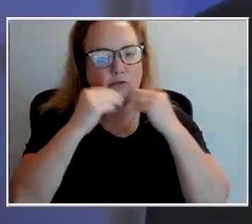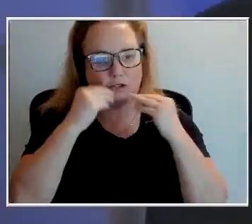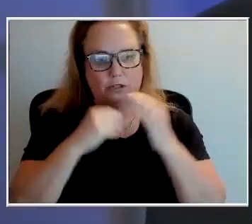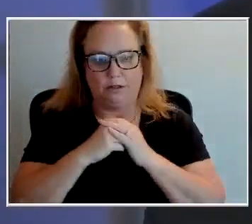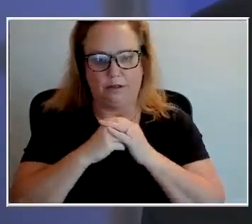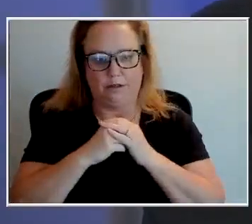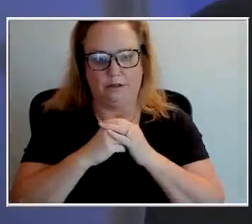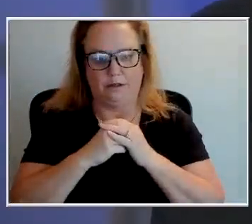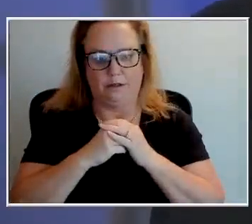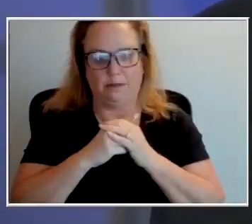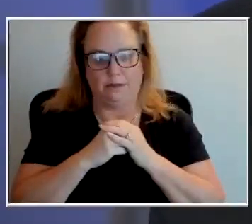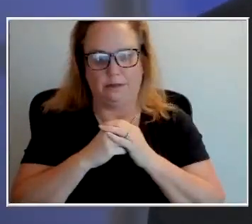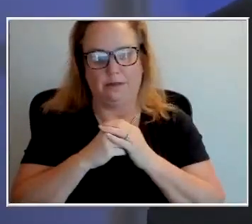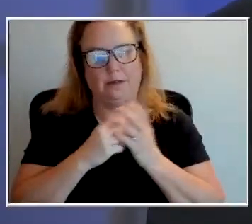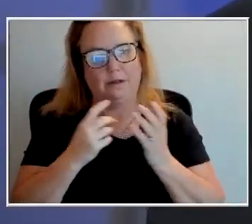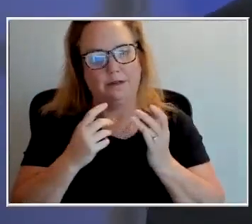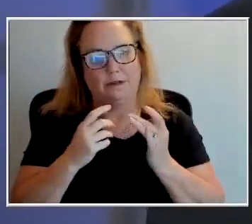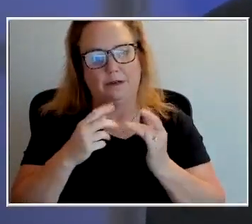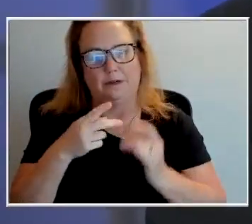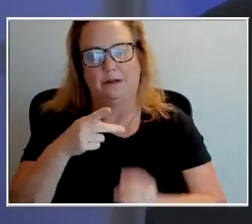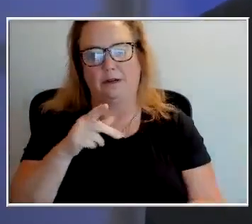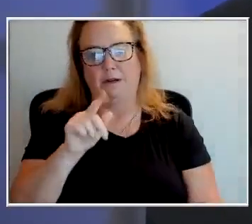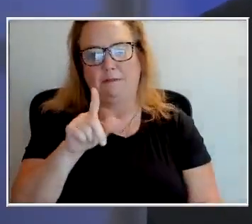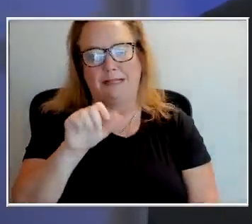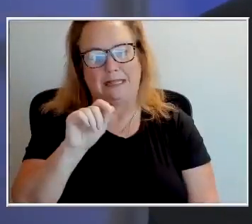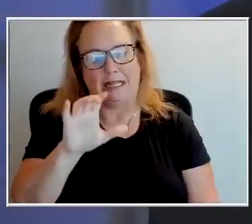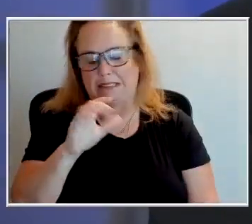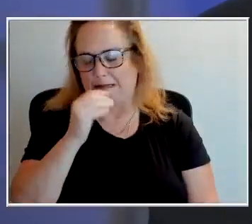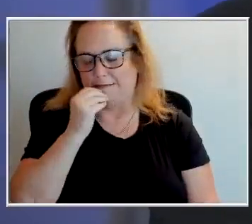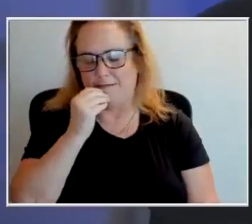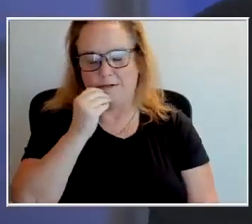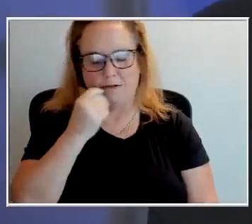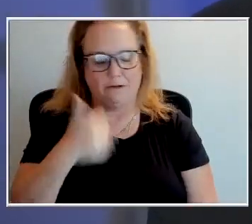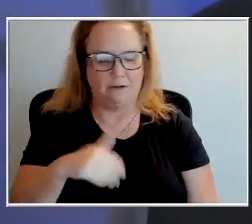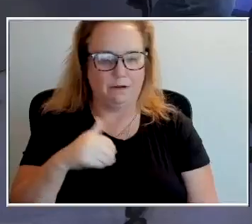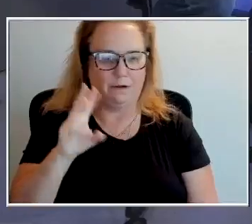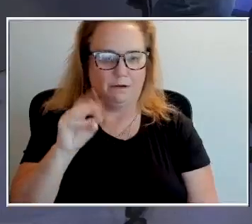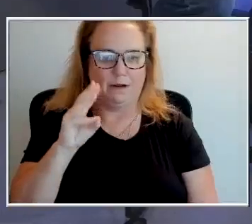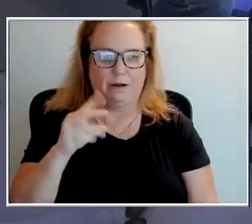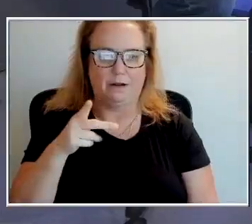Hillary with the plastic food. And plastic food. That